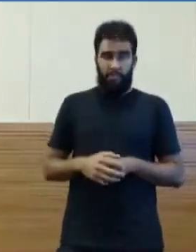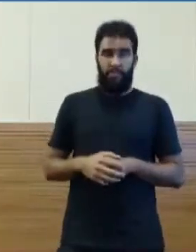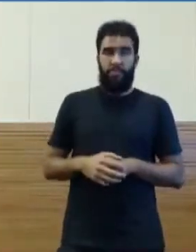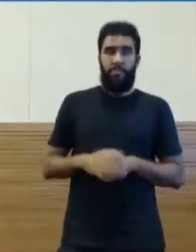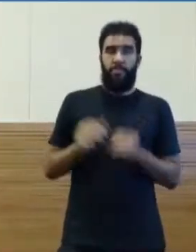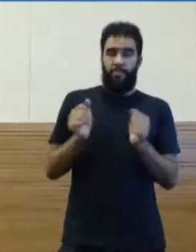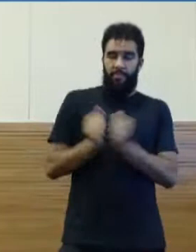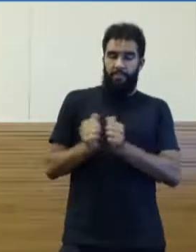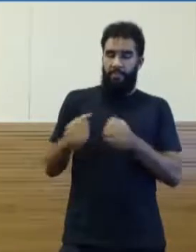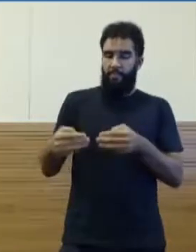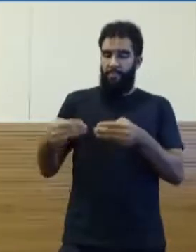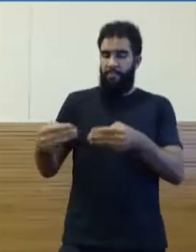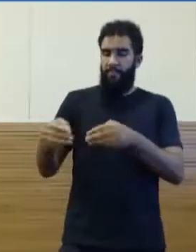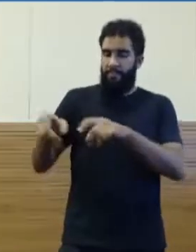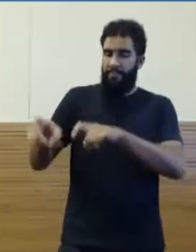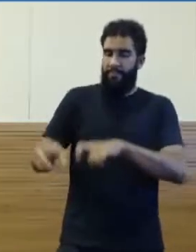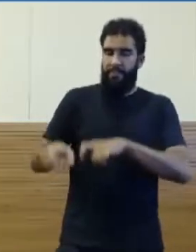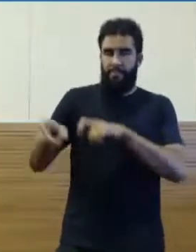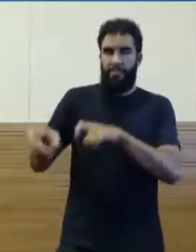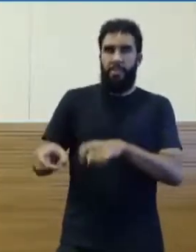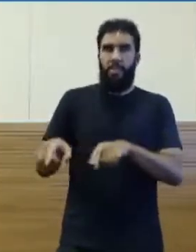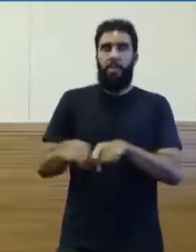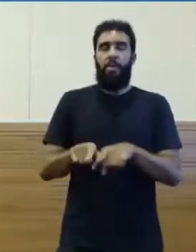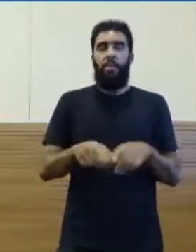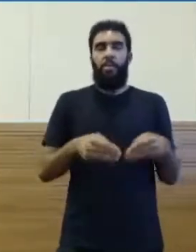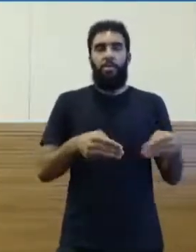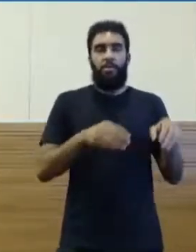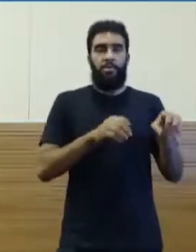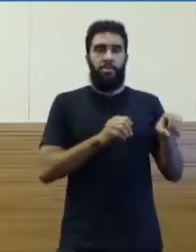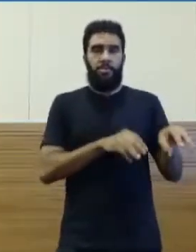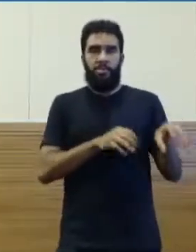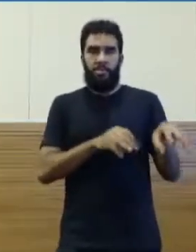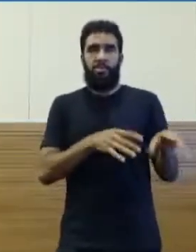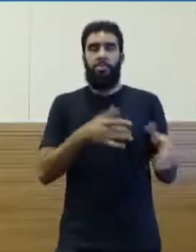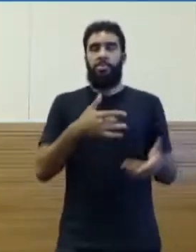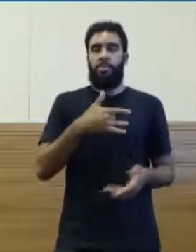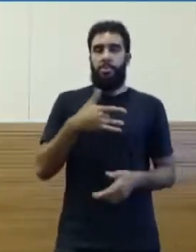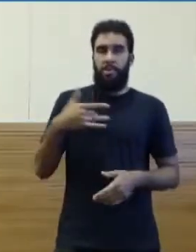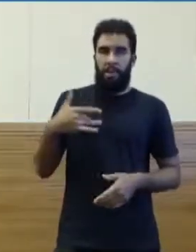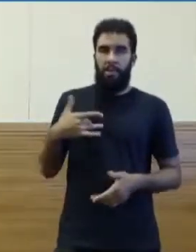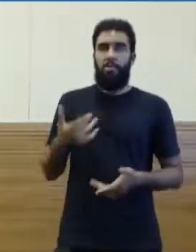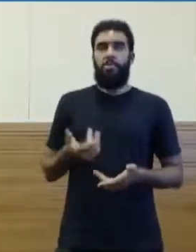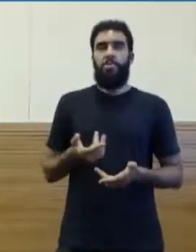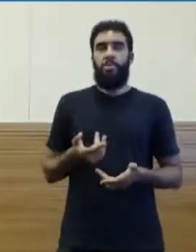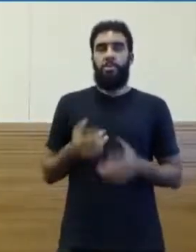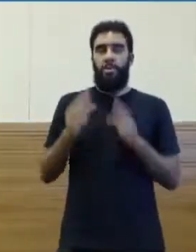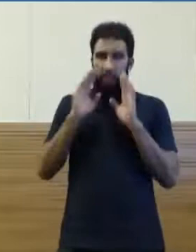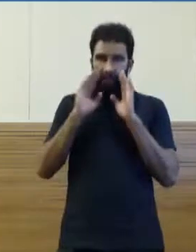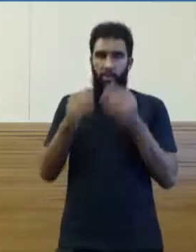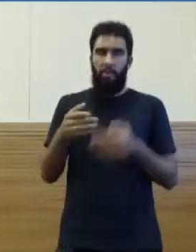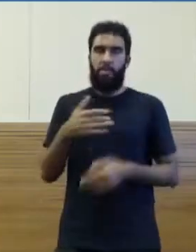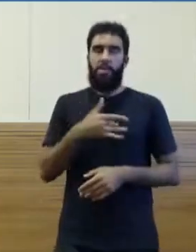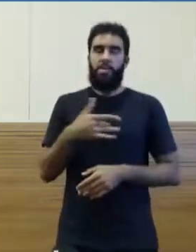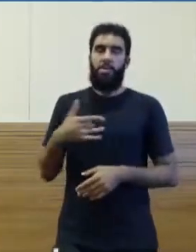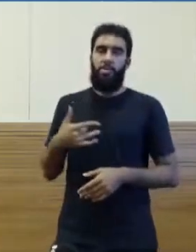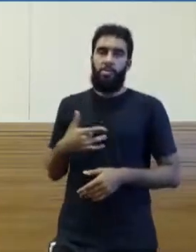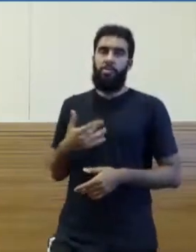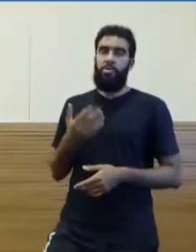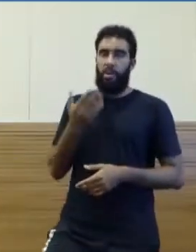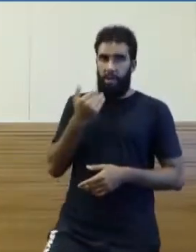way with the Ministry of Agriculture, Ministry of Health as well, as regards